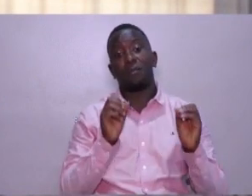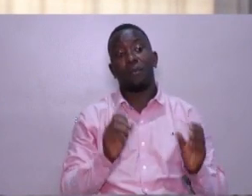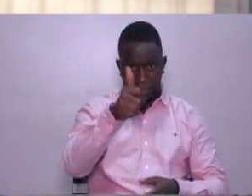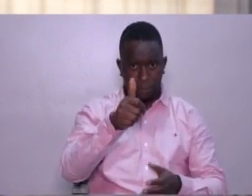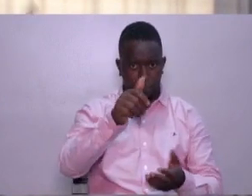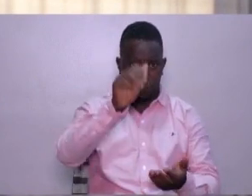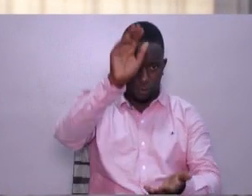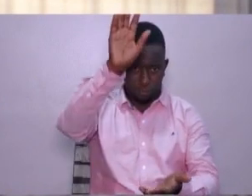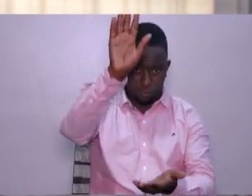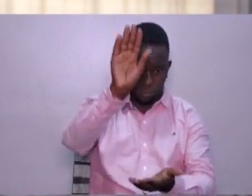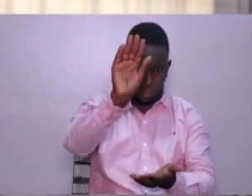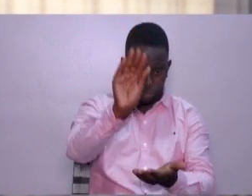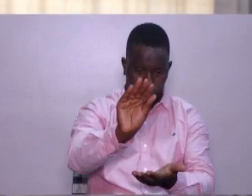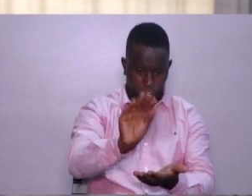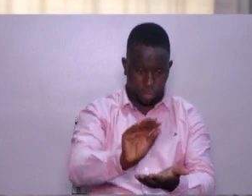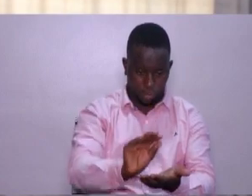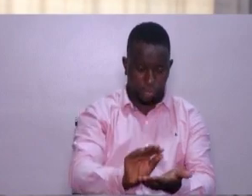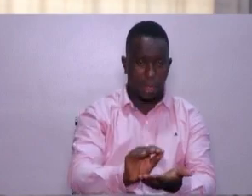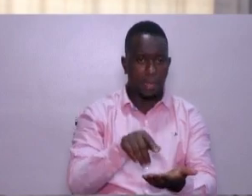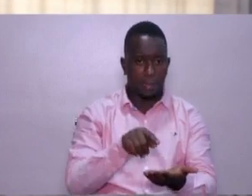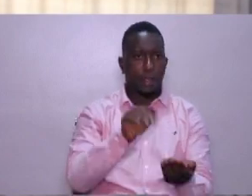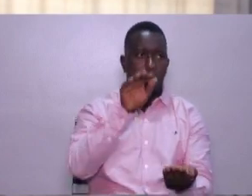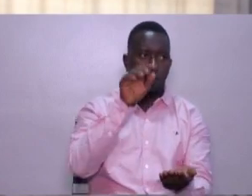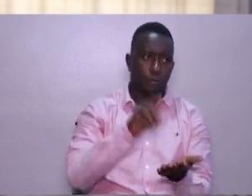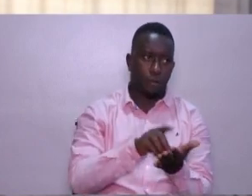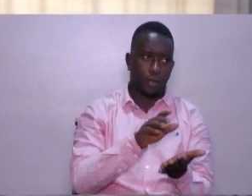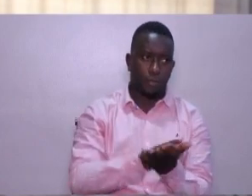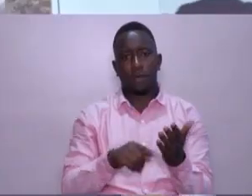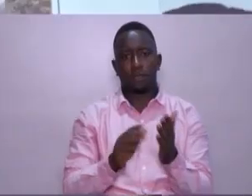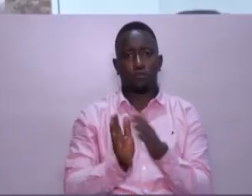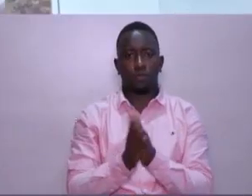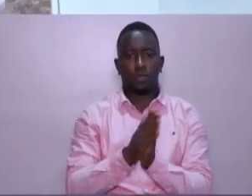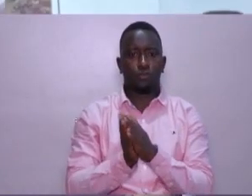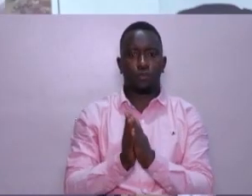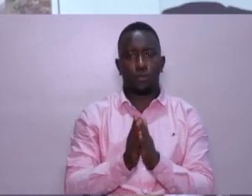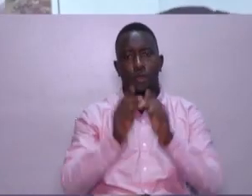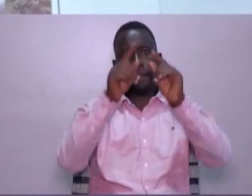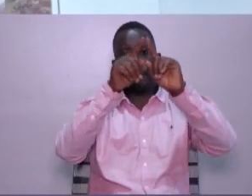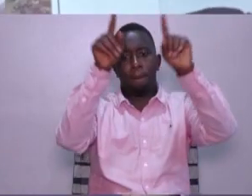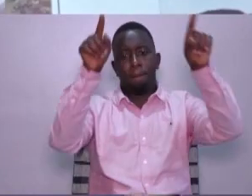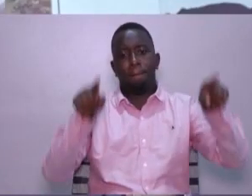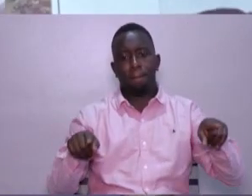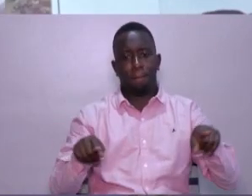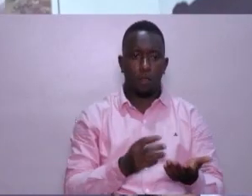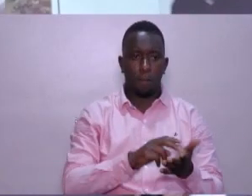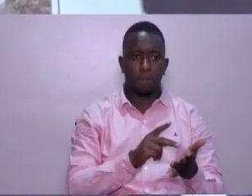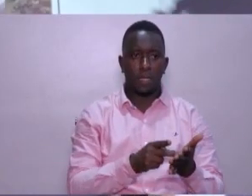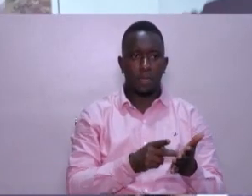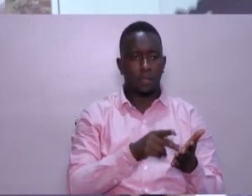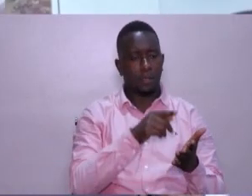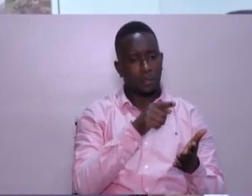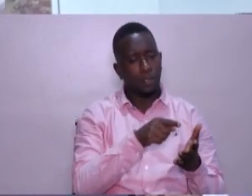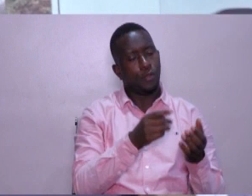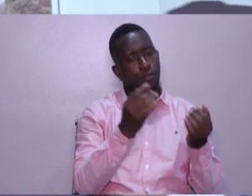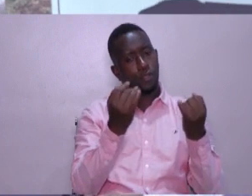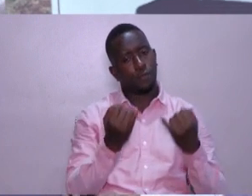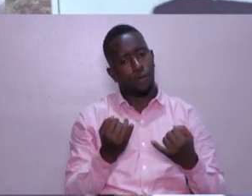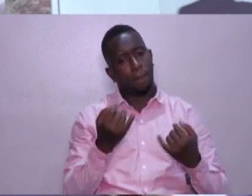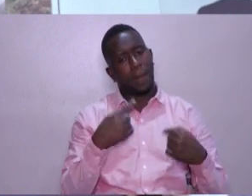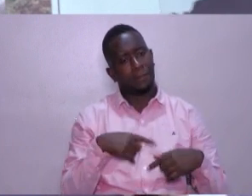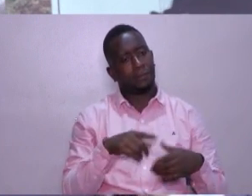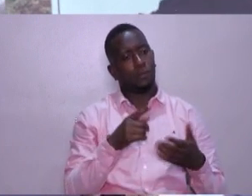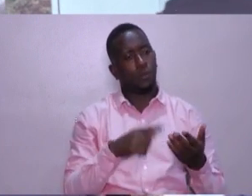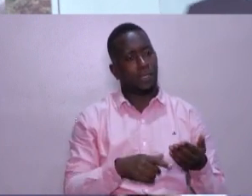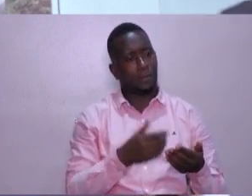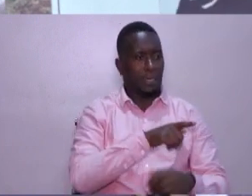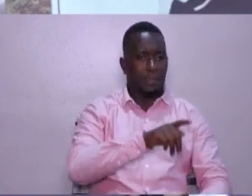document into a storyboard that somebody is going to talk about short. So very important. Tell us that it is an animation text which becomes a voiceover. So now